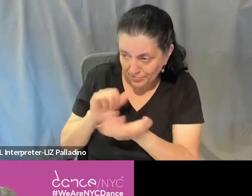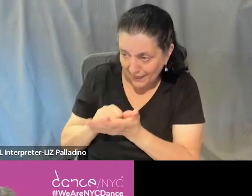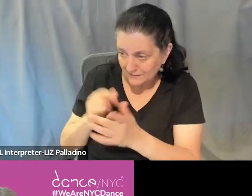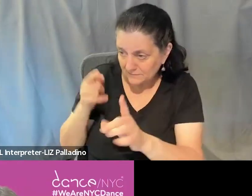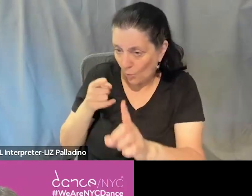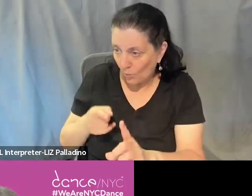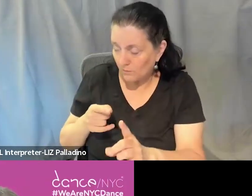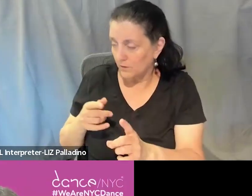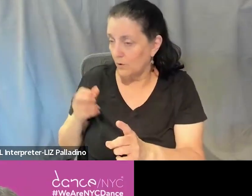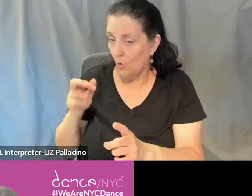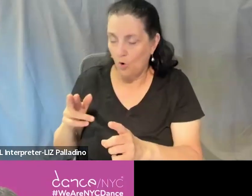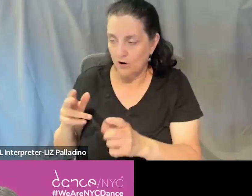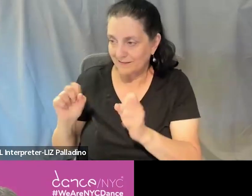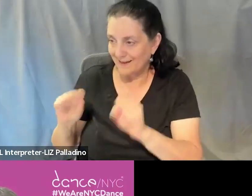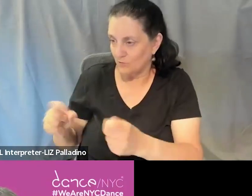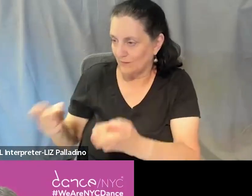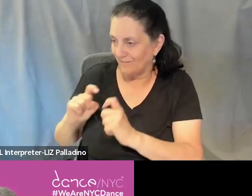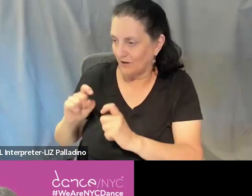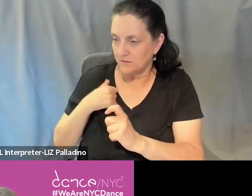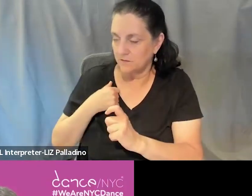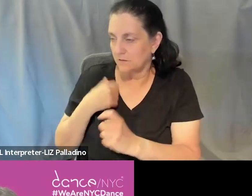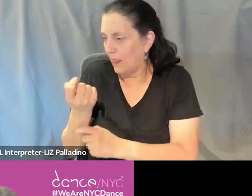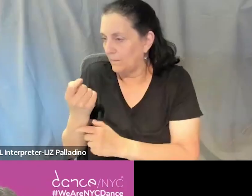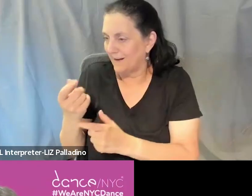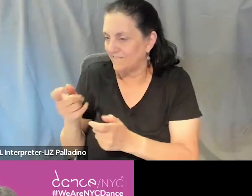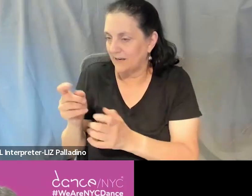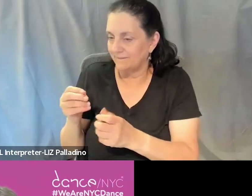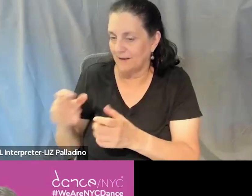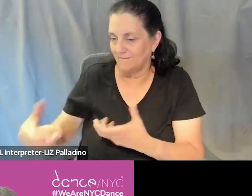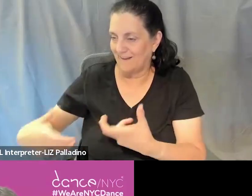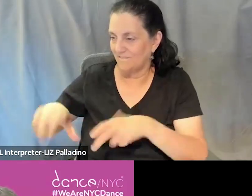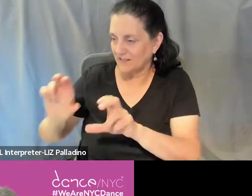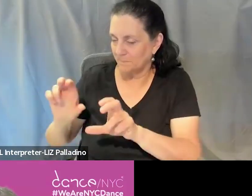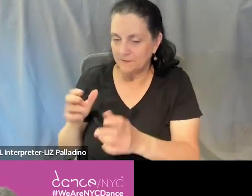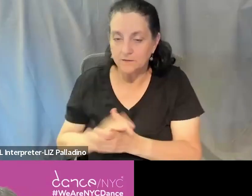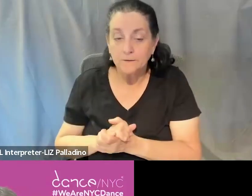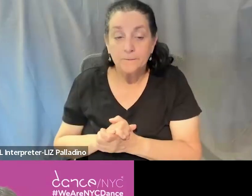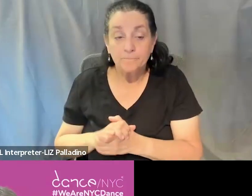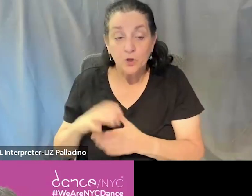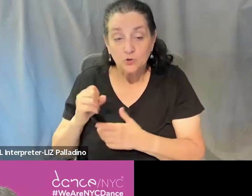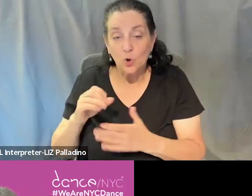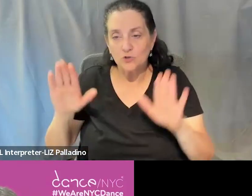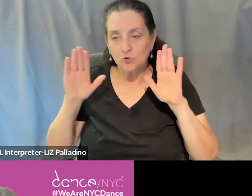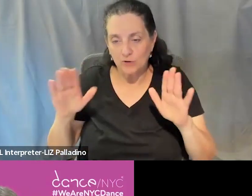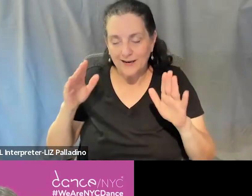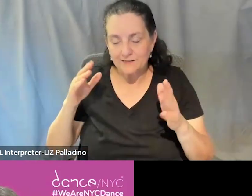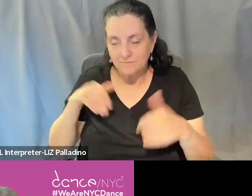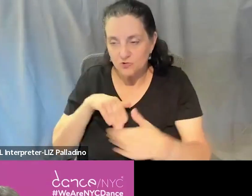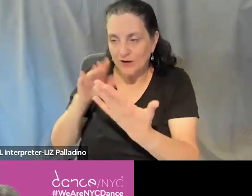A seed investment. So I think again, the advice thing is a great strategy for relationship building generally.